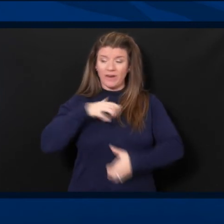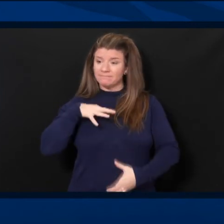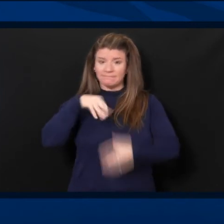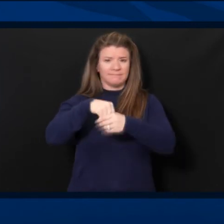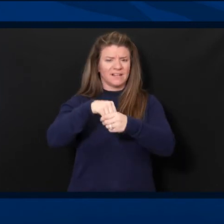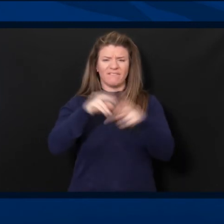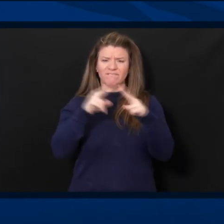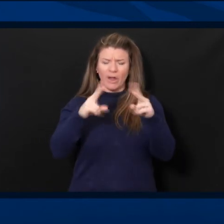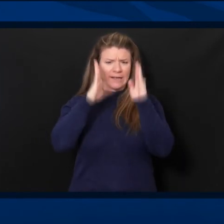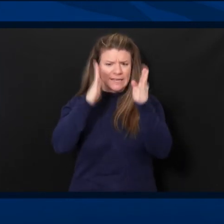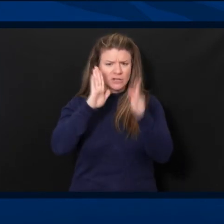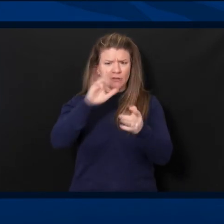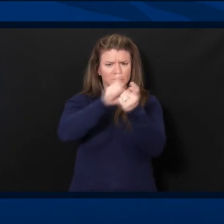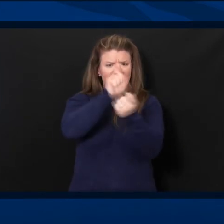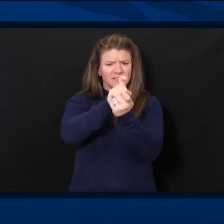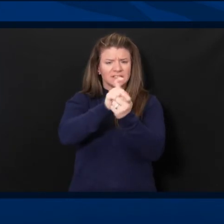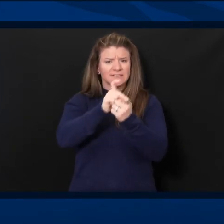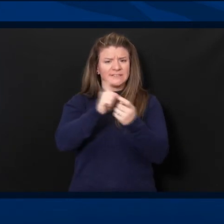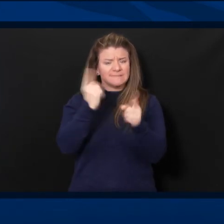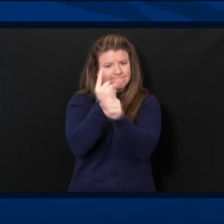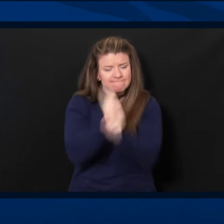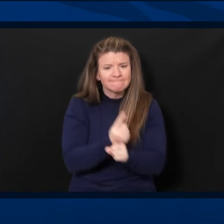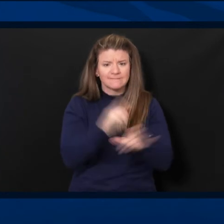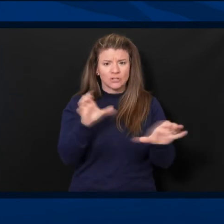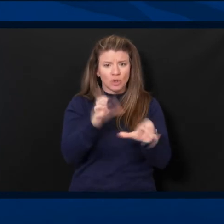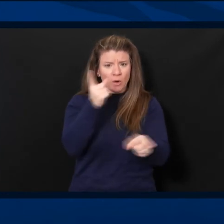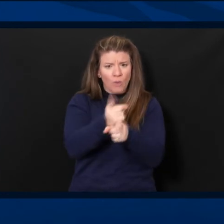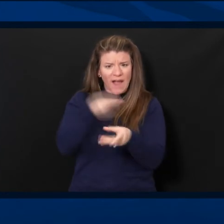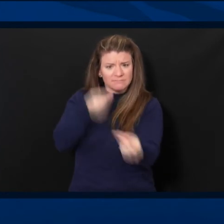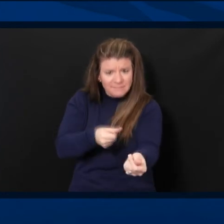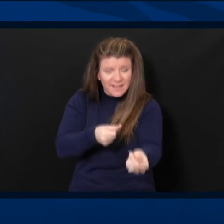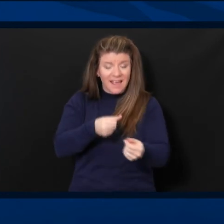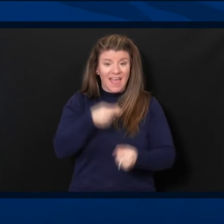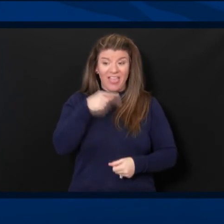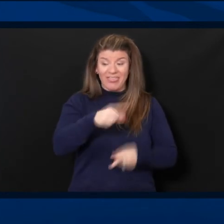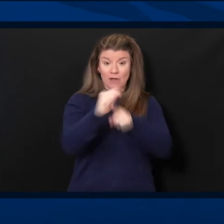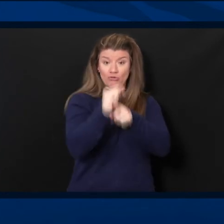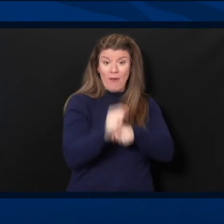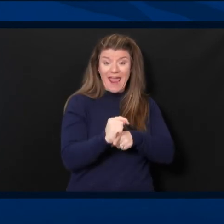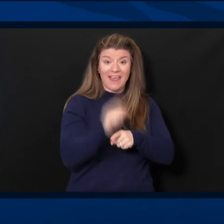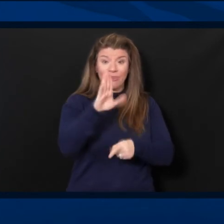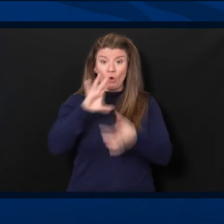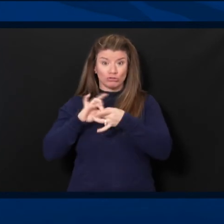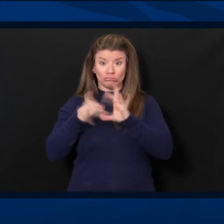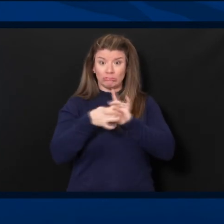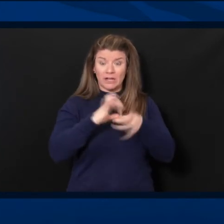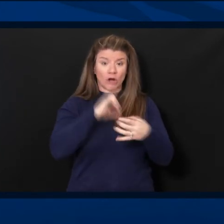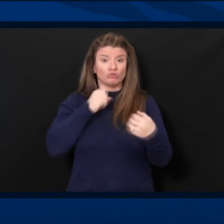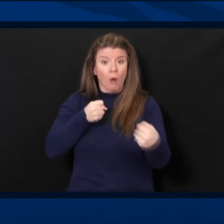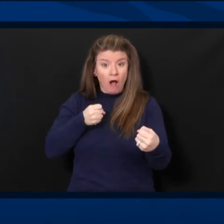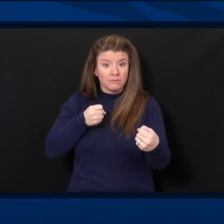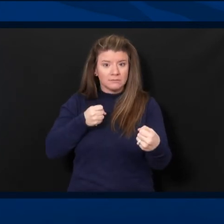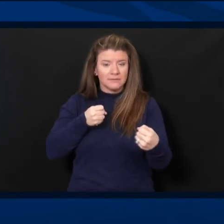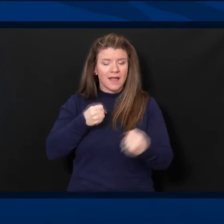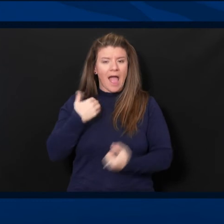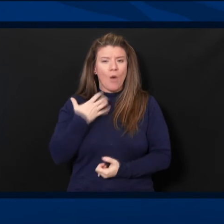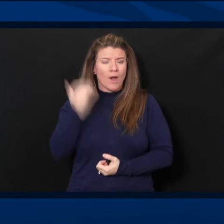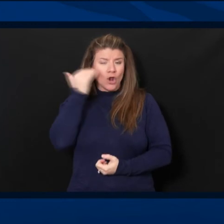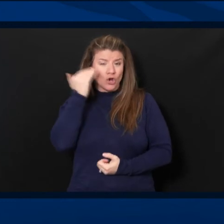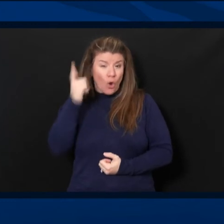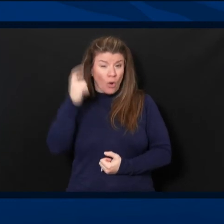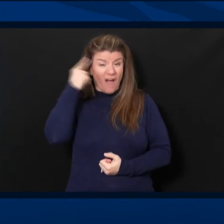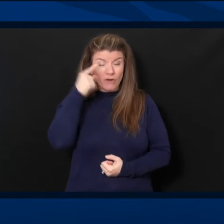to detail and efficiency, and they train so there are no weak links. I'd like to know, Governor, if you